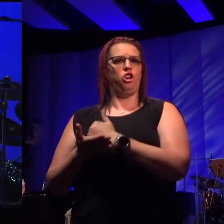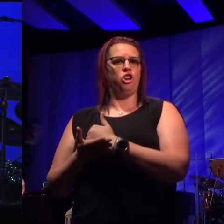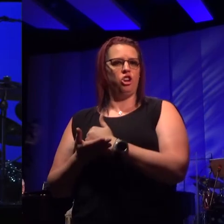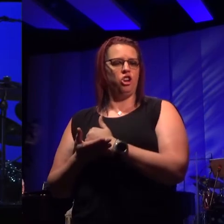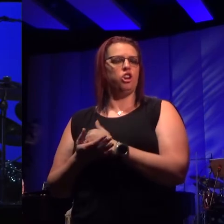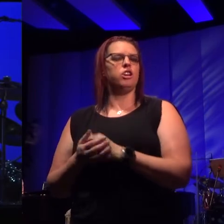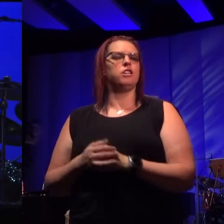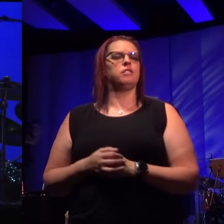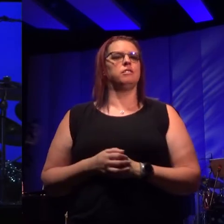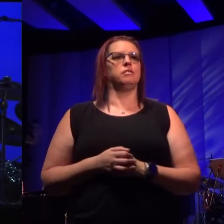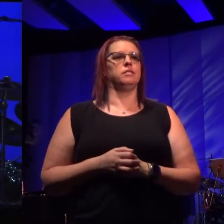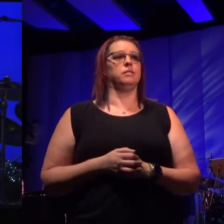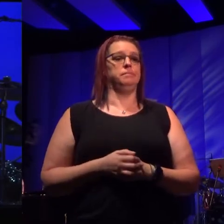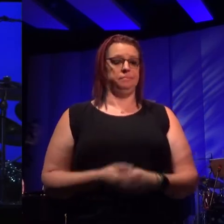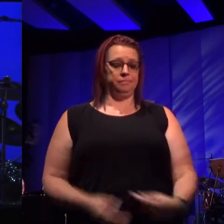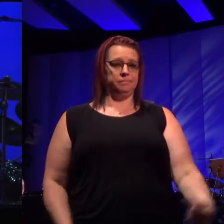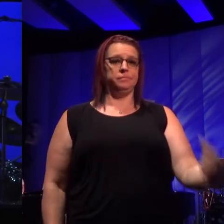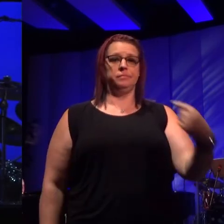and I